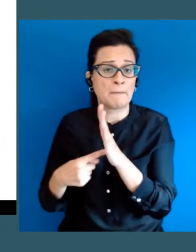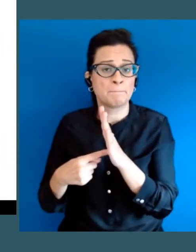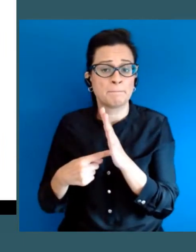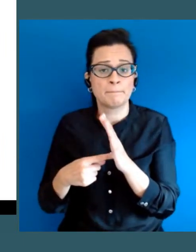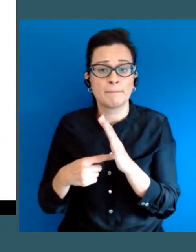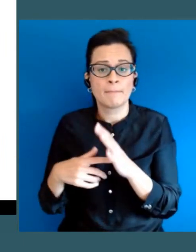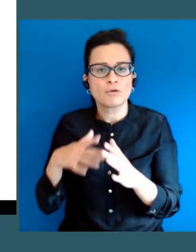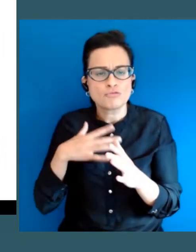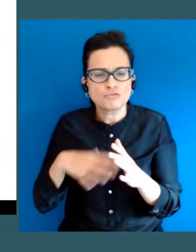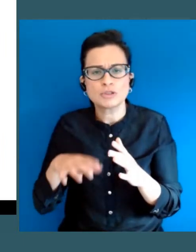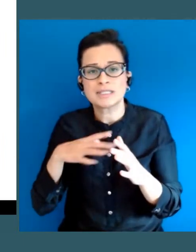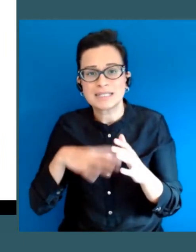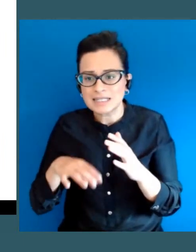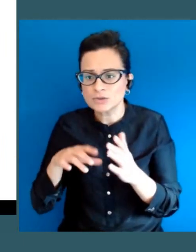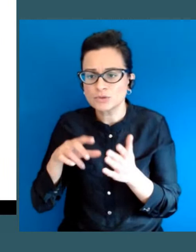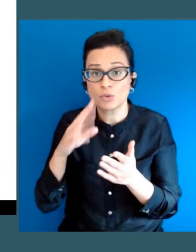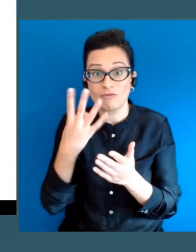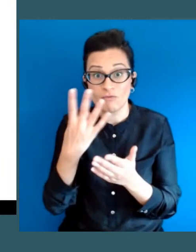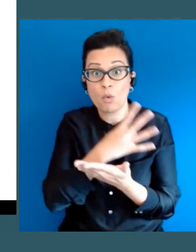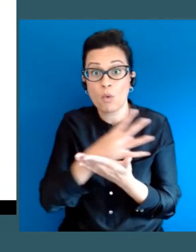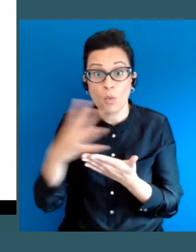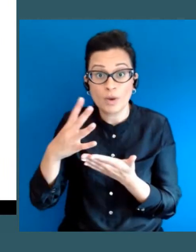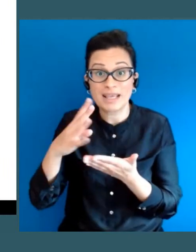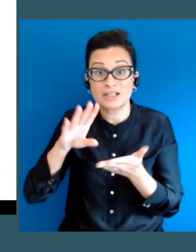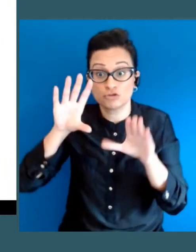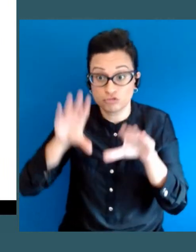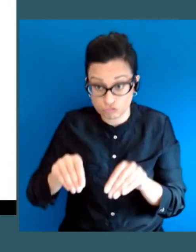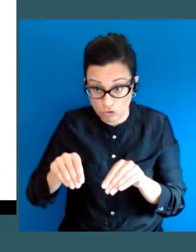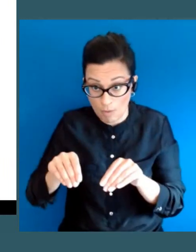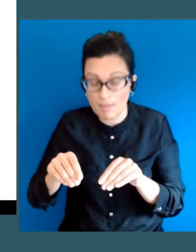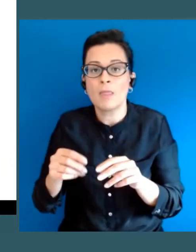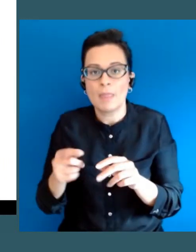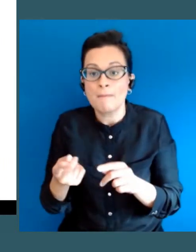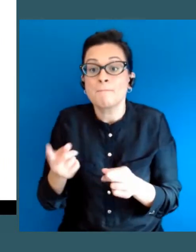the food for 4 weeks and then you reintroduce it to make your diagnosis.